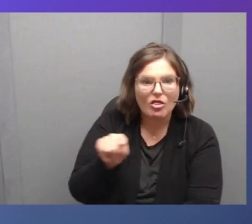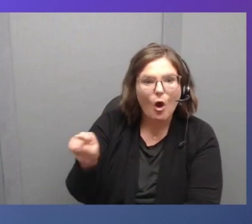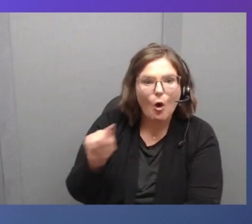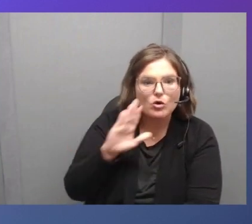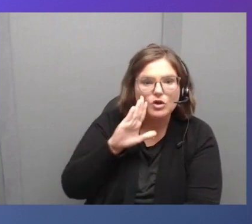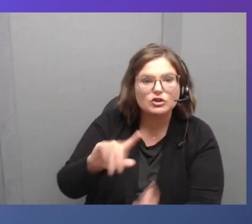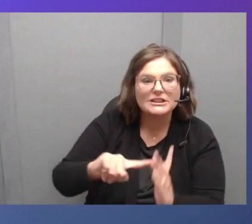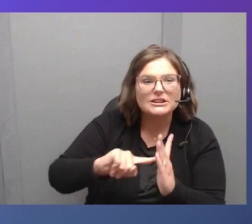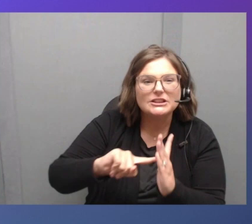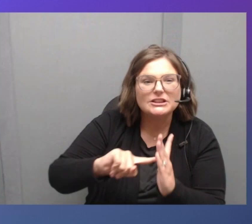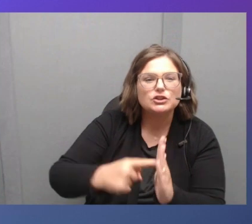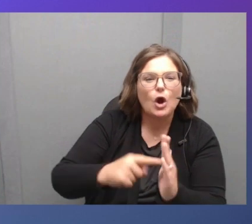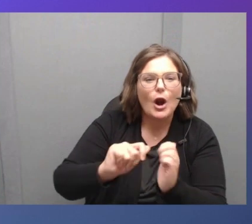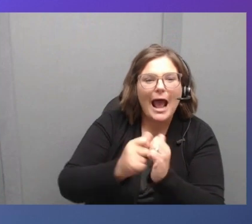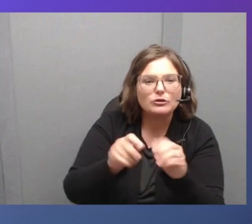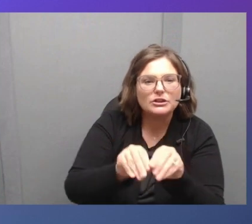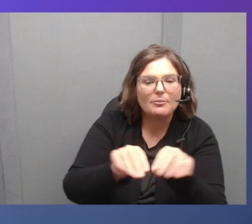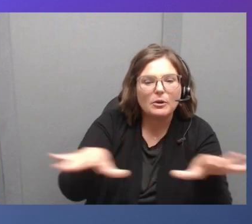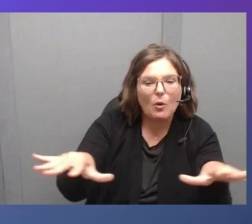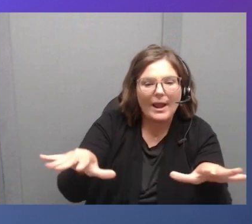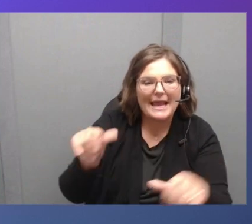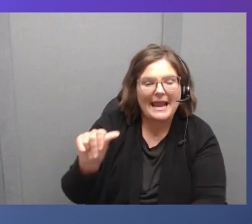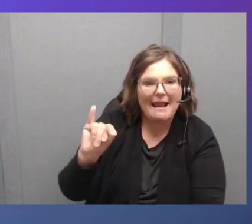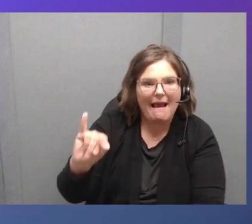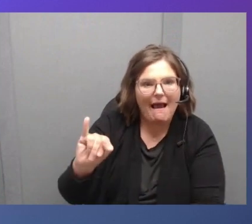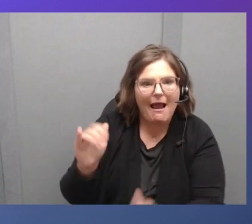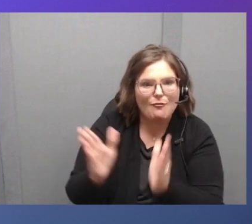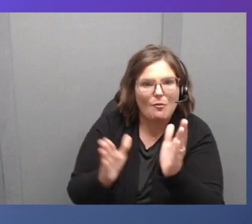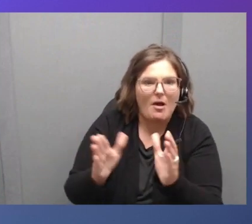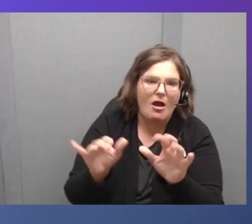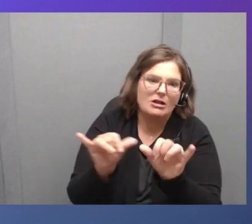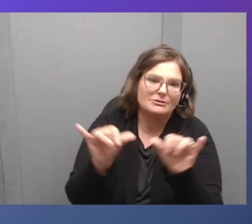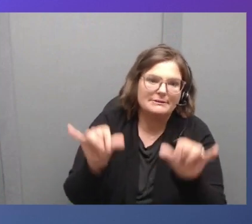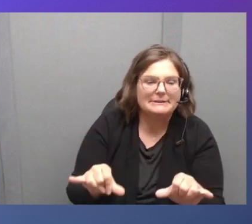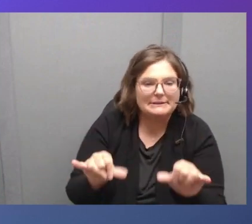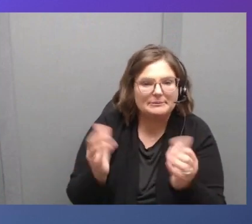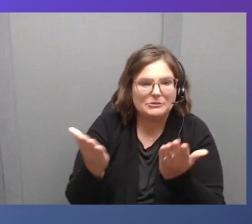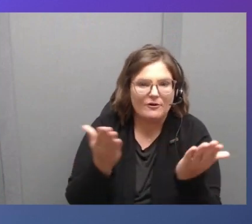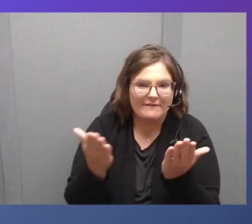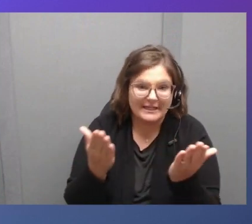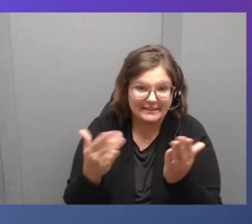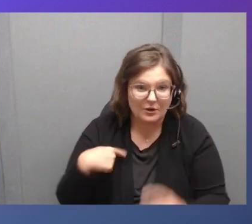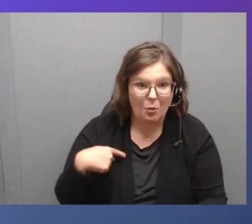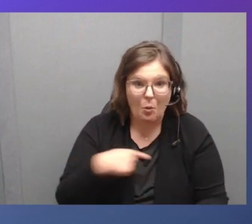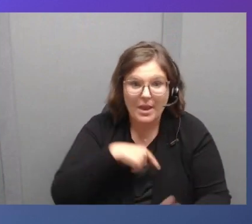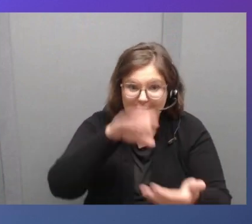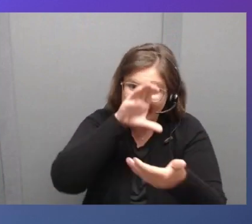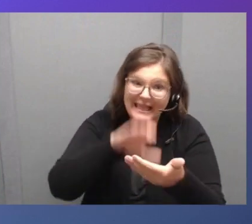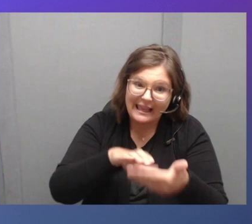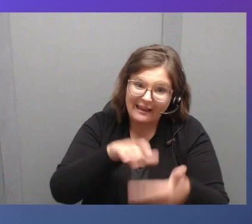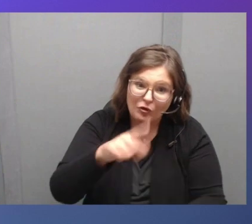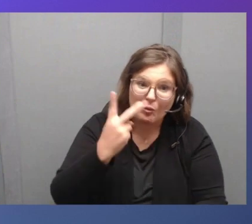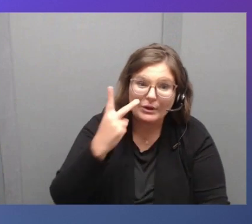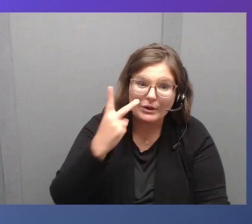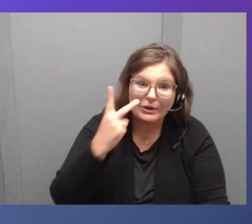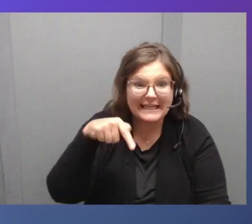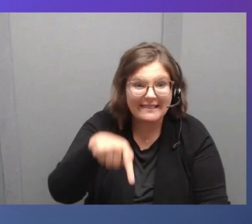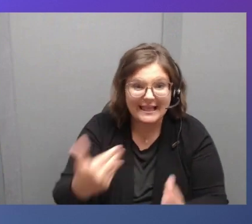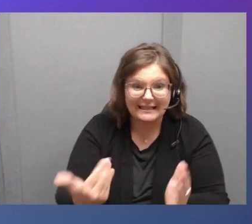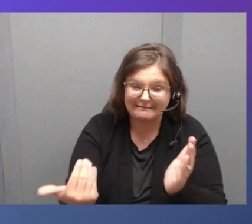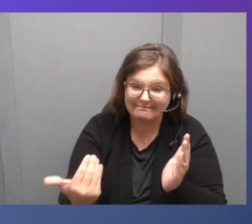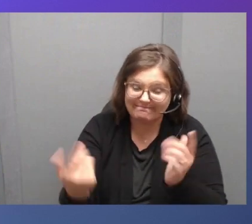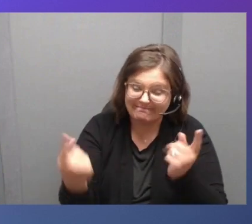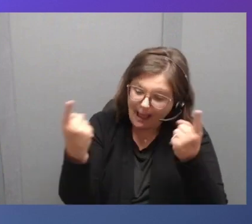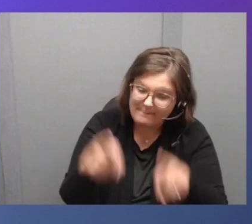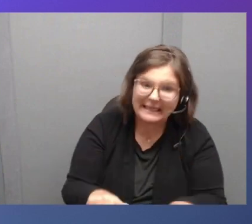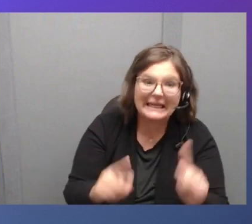native AWS service to some of these new infrastructure solutions. And we believe that this is a pattern you're going to start to see more and more to provide